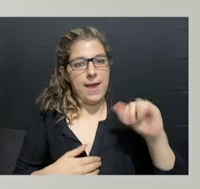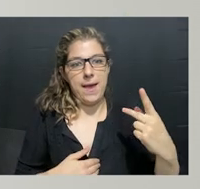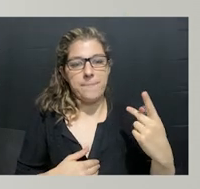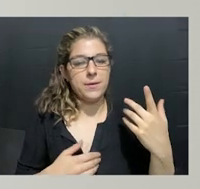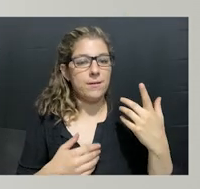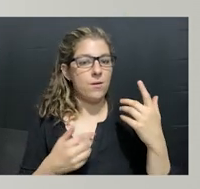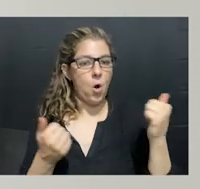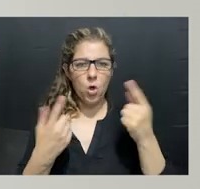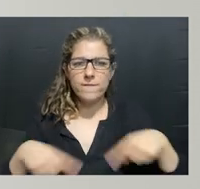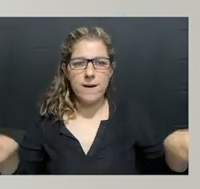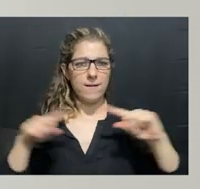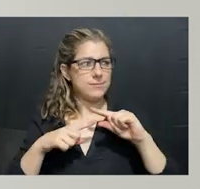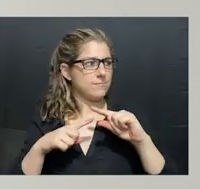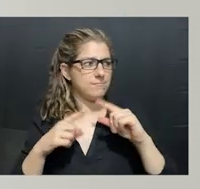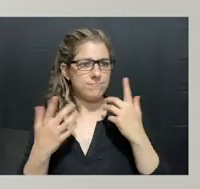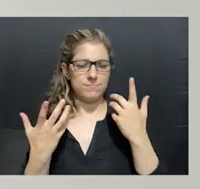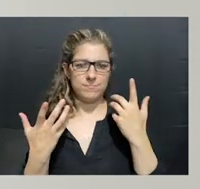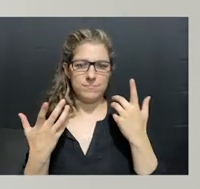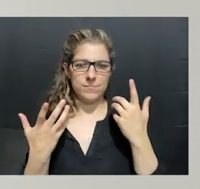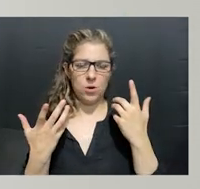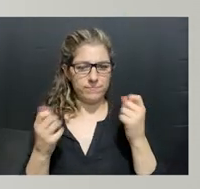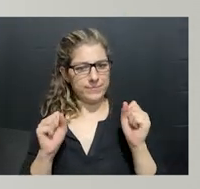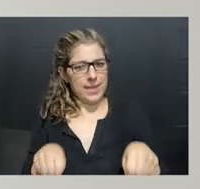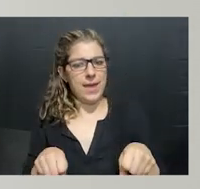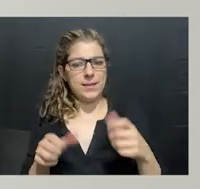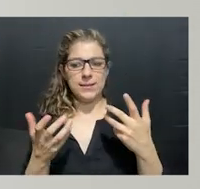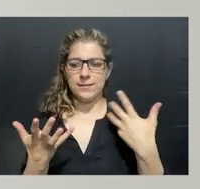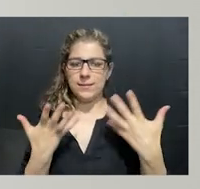of us, at the end of the day, are able to